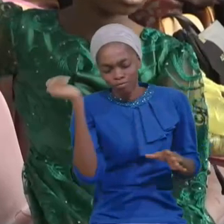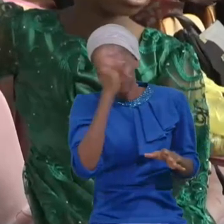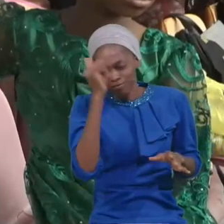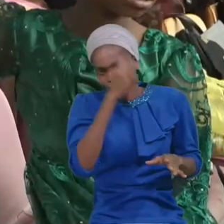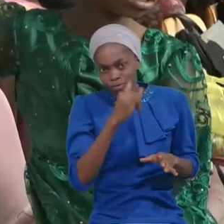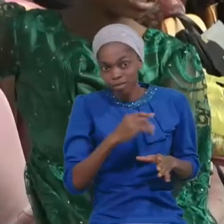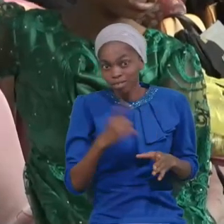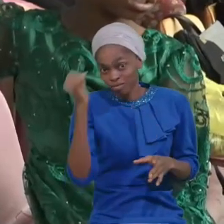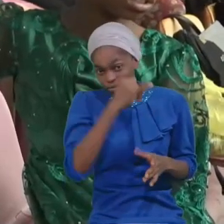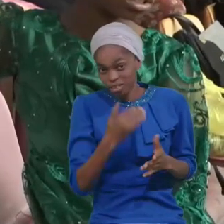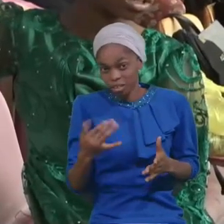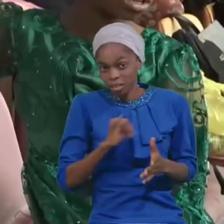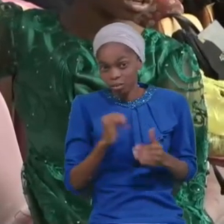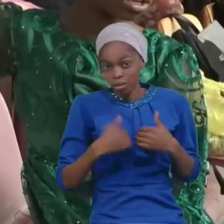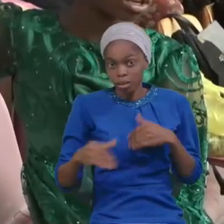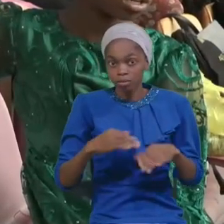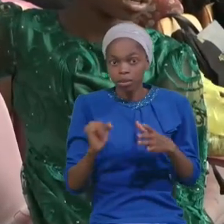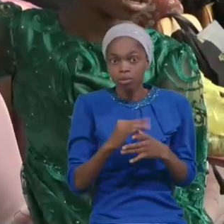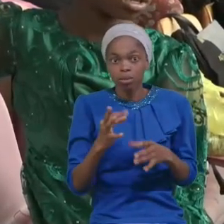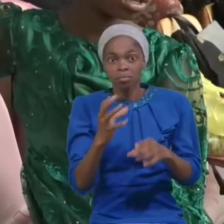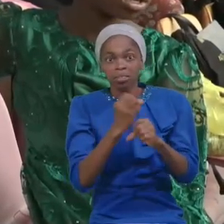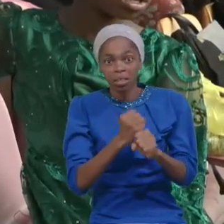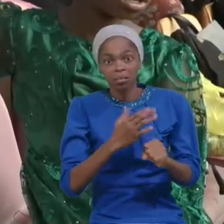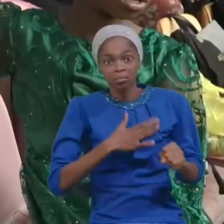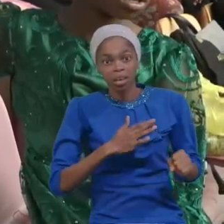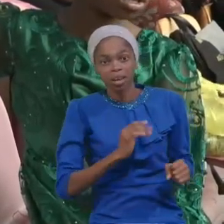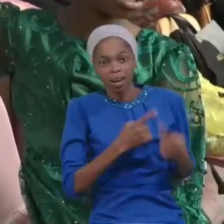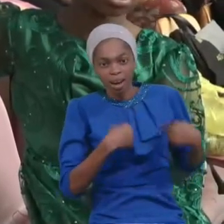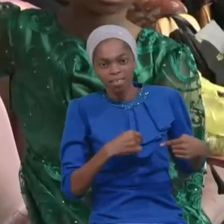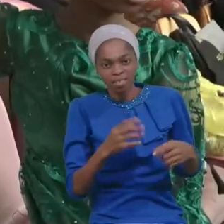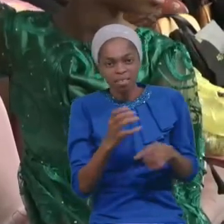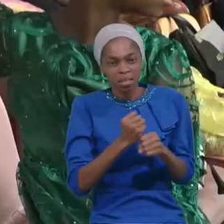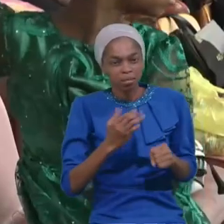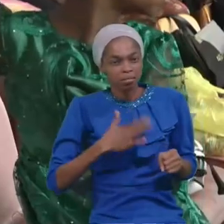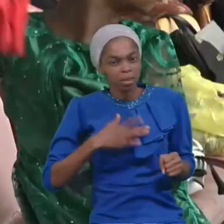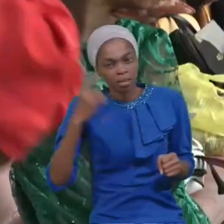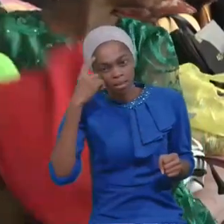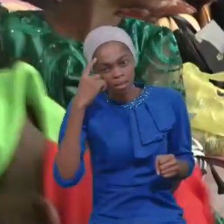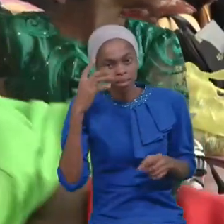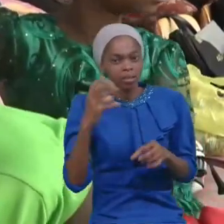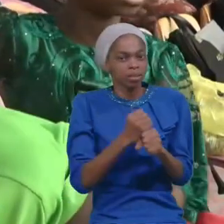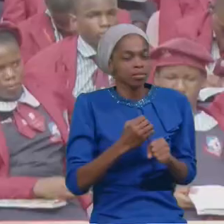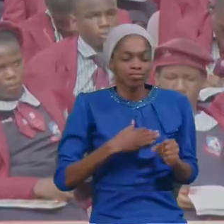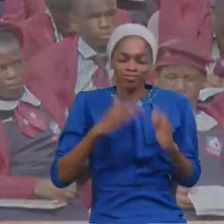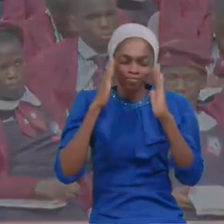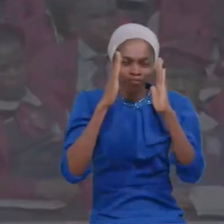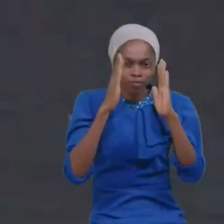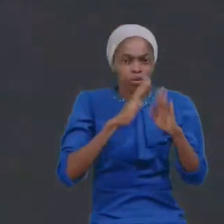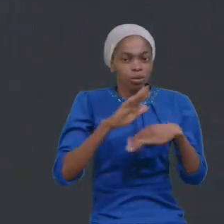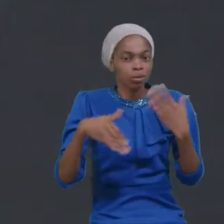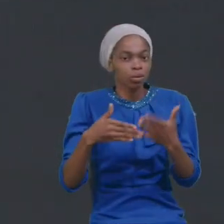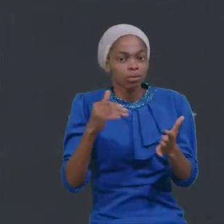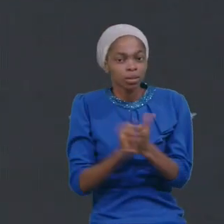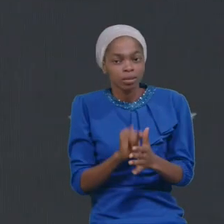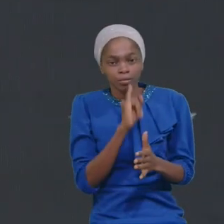take my attention, all that I have forsaken. And the Lord, the friend of